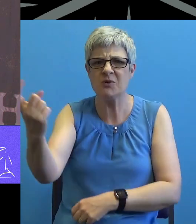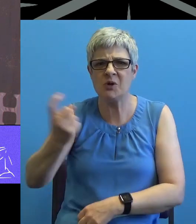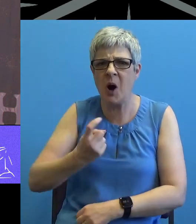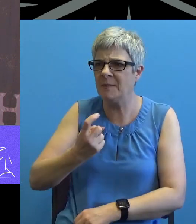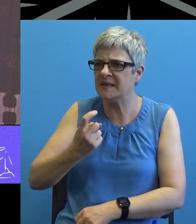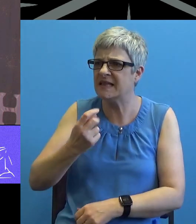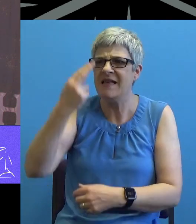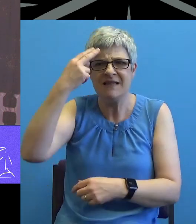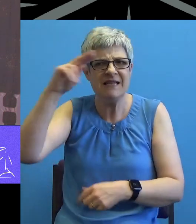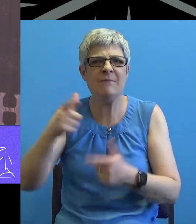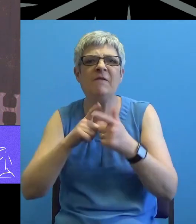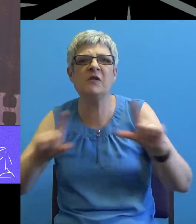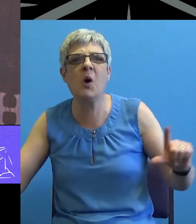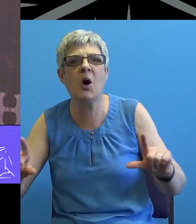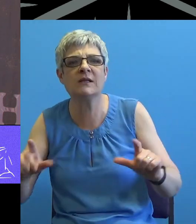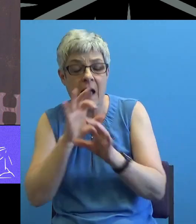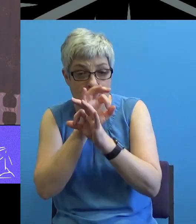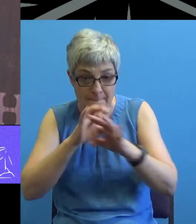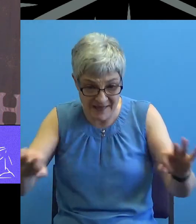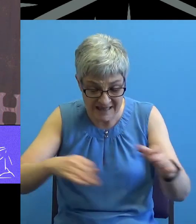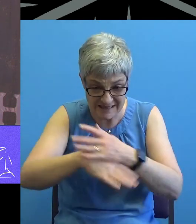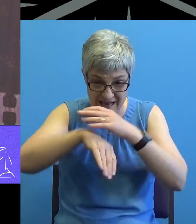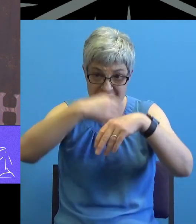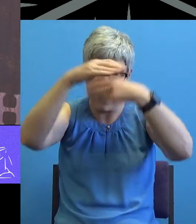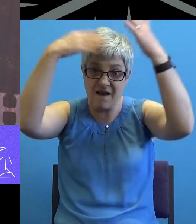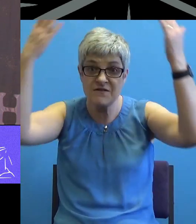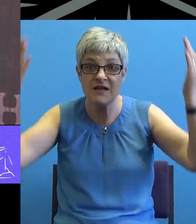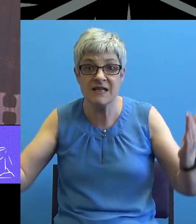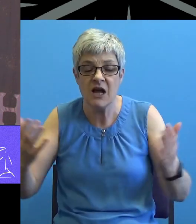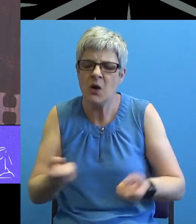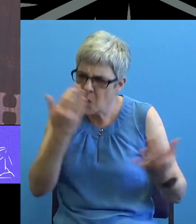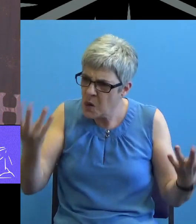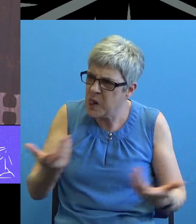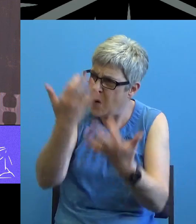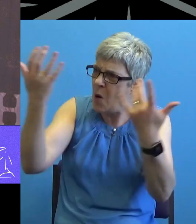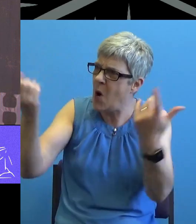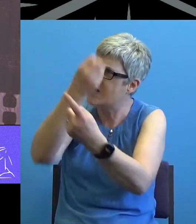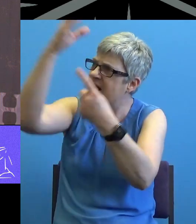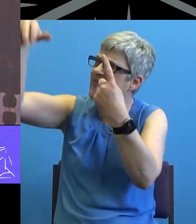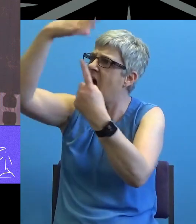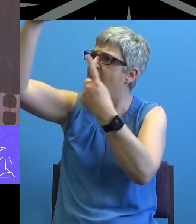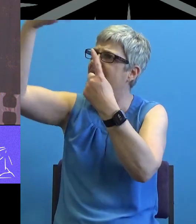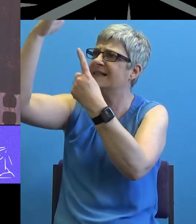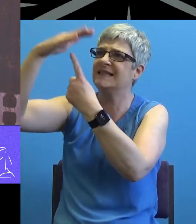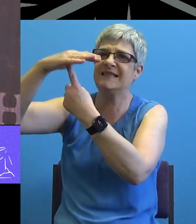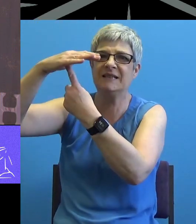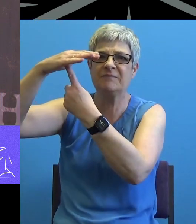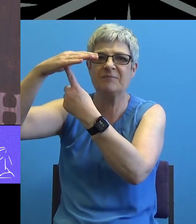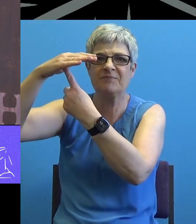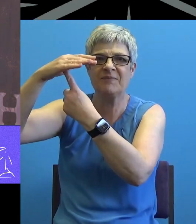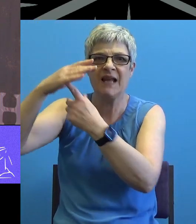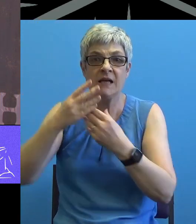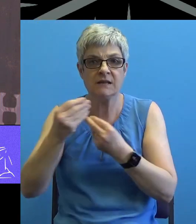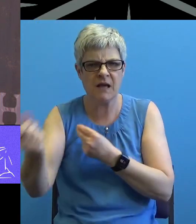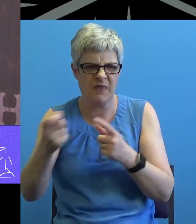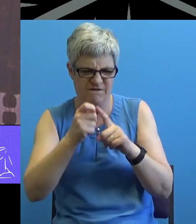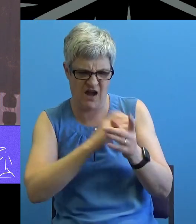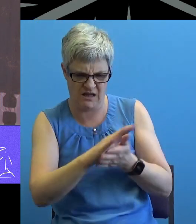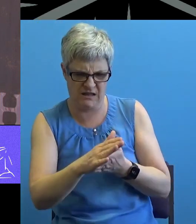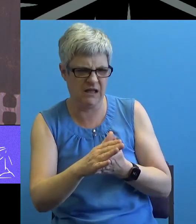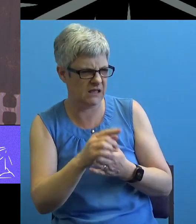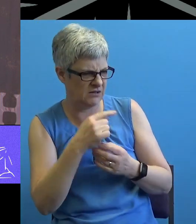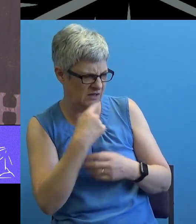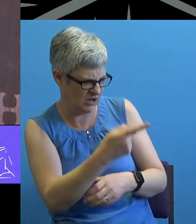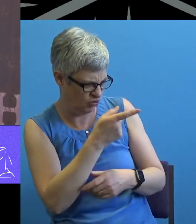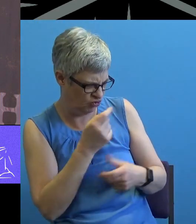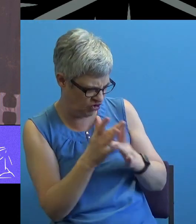in the name of the Lord. Peace in heaven and glory in the highest." Some of the Pharisees in the crowd